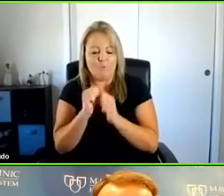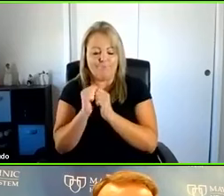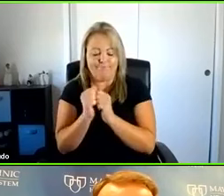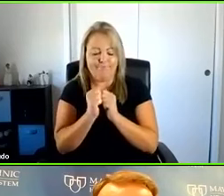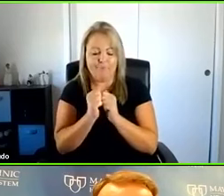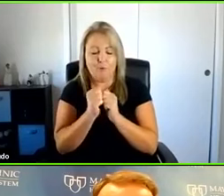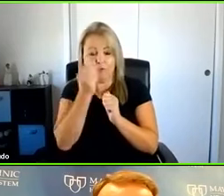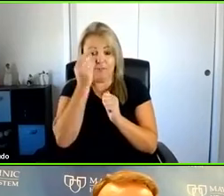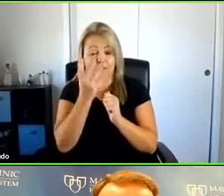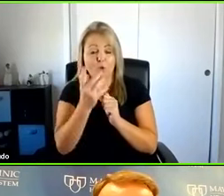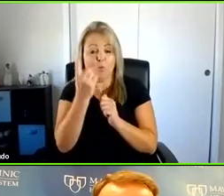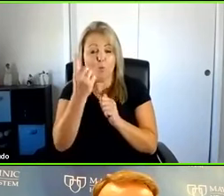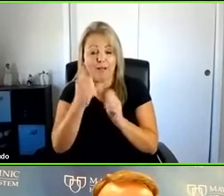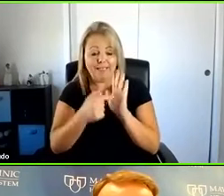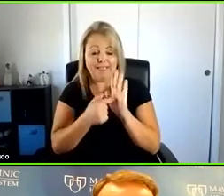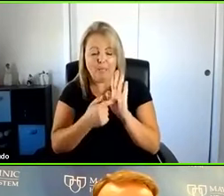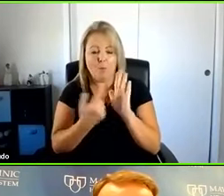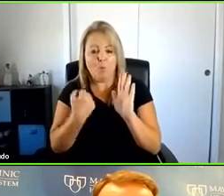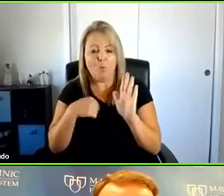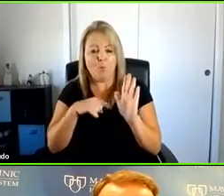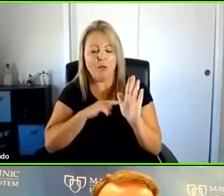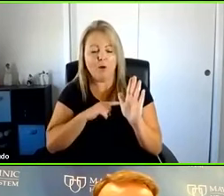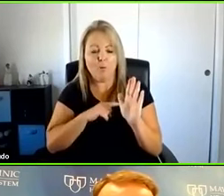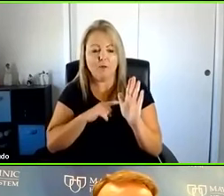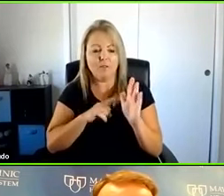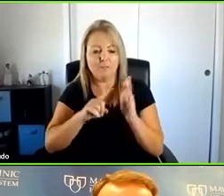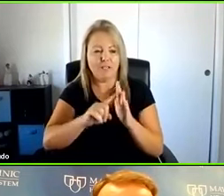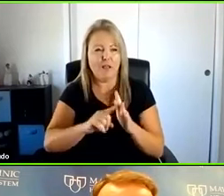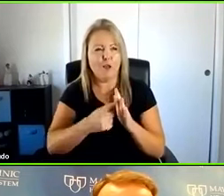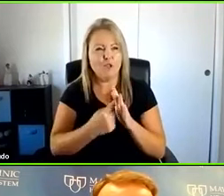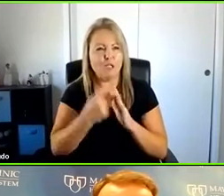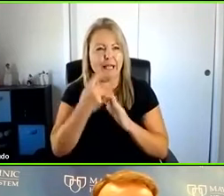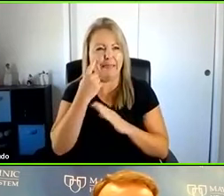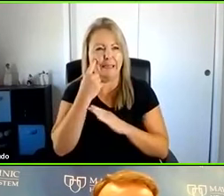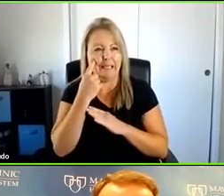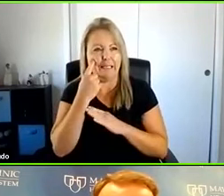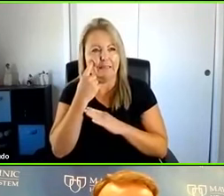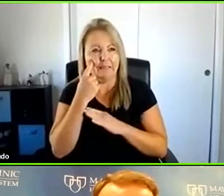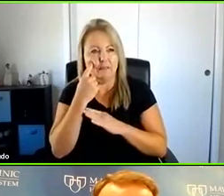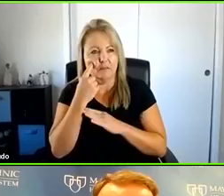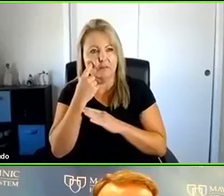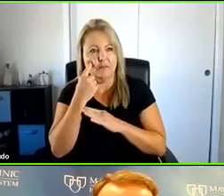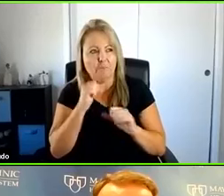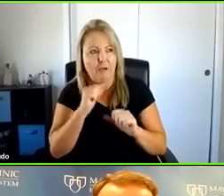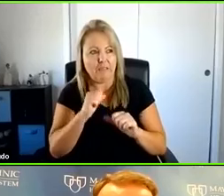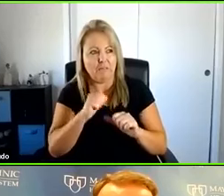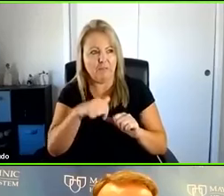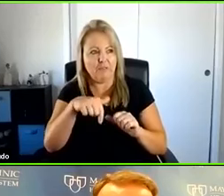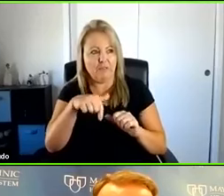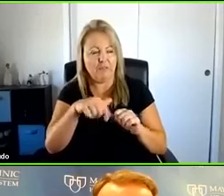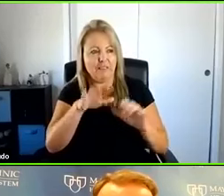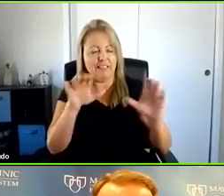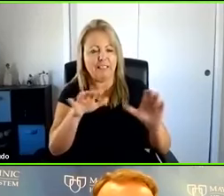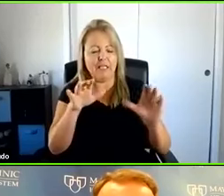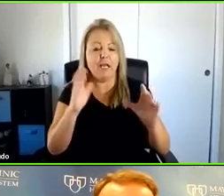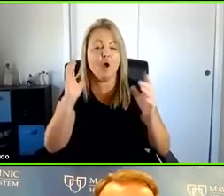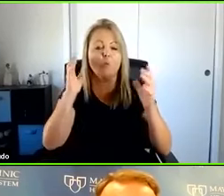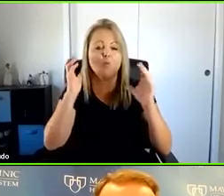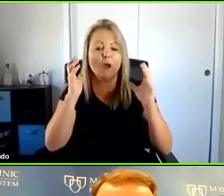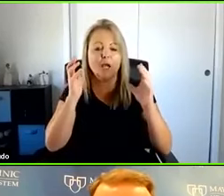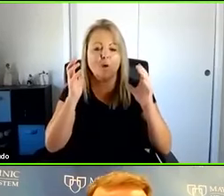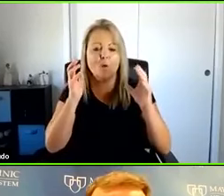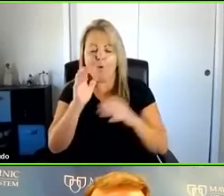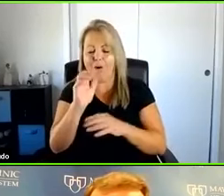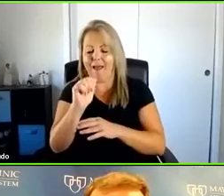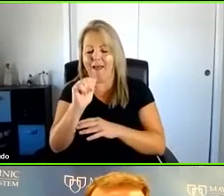as one example, we are going to be launching, I think maybe even Sunday, a radio ad